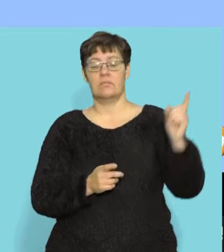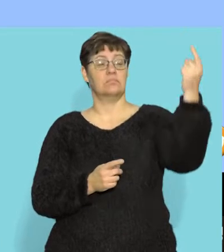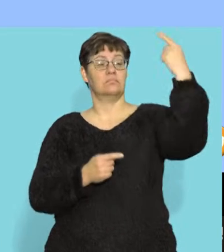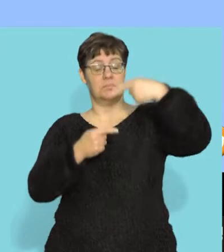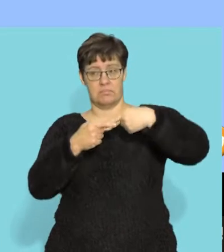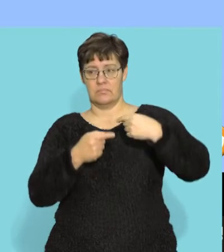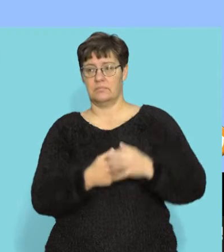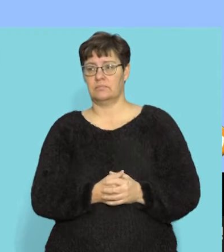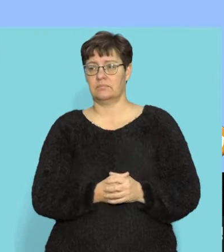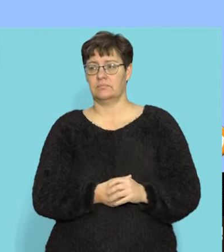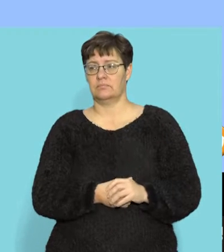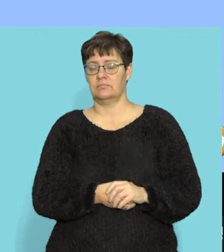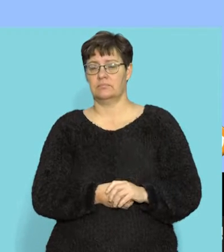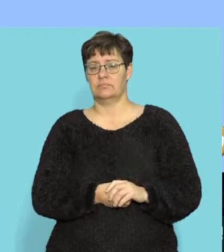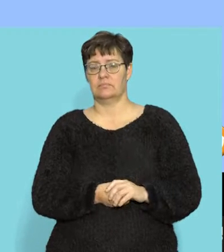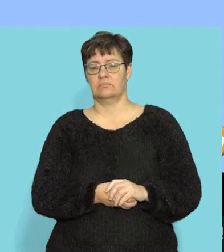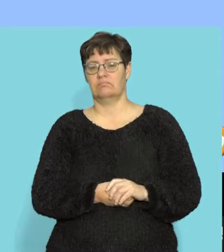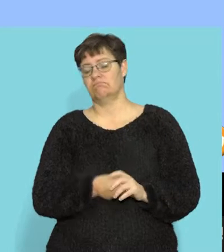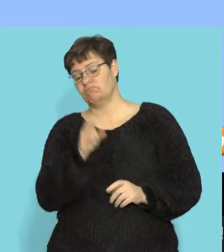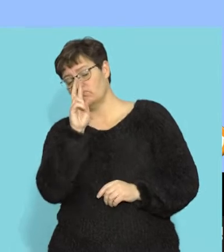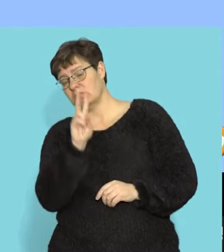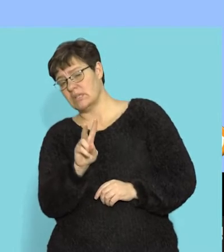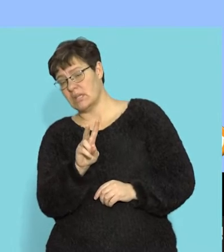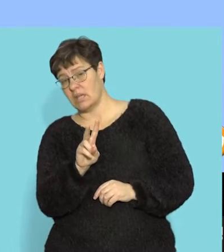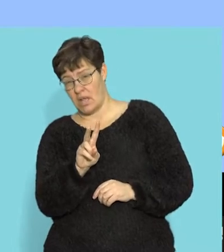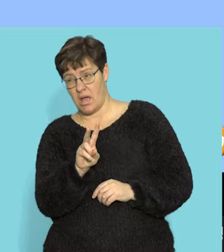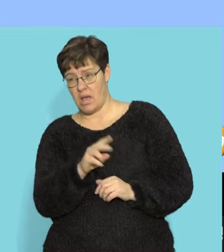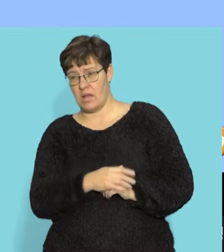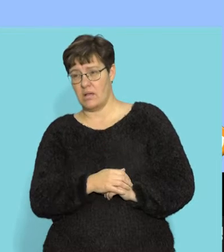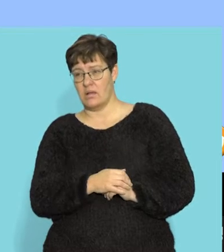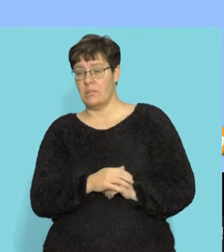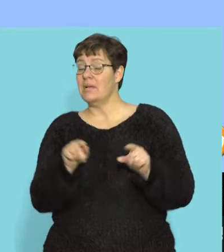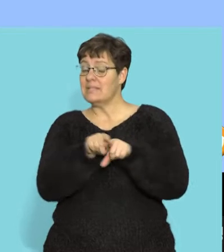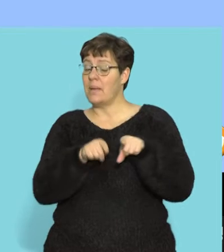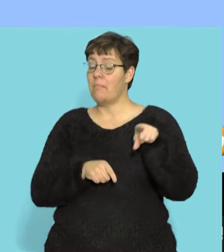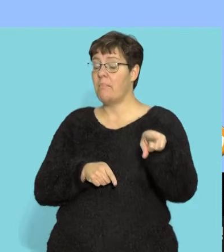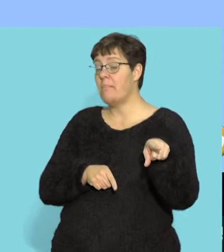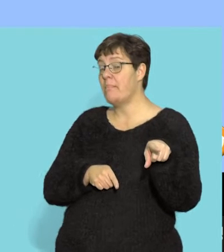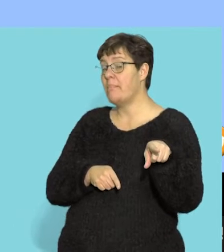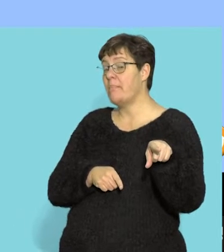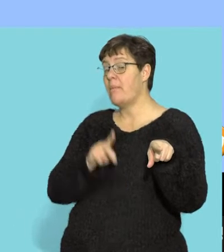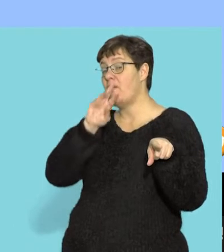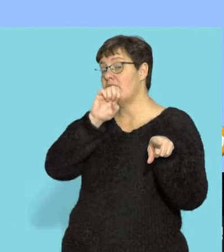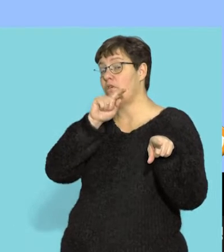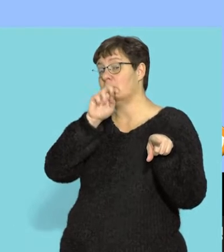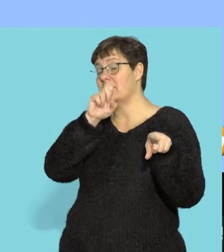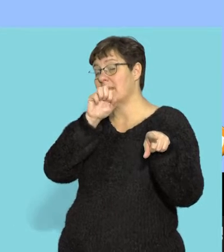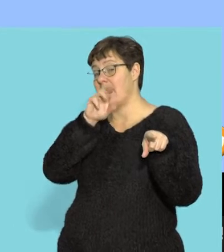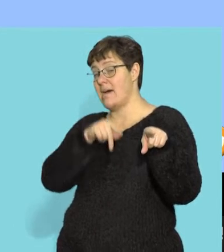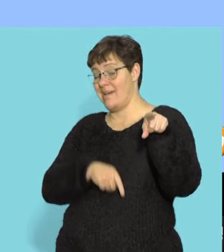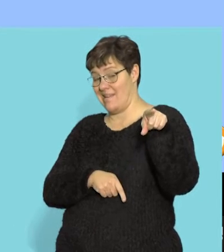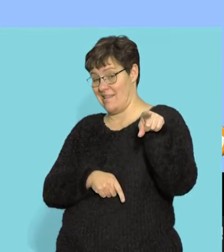complete the circuit by closing that switch and see the effect on brightness, but also take note of